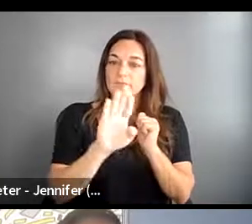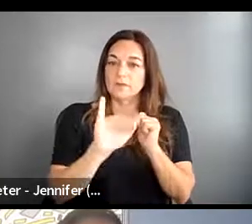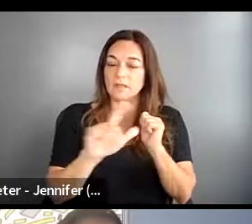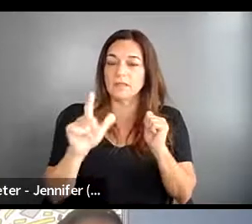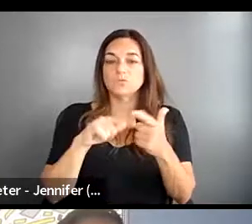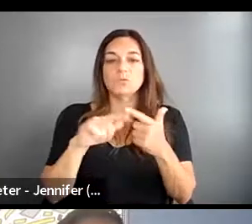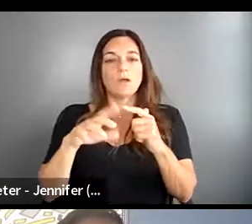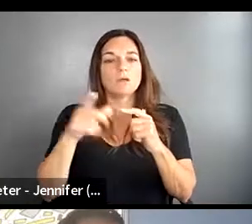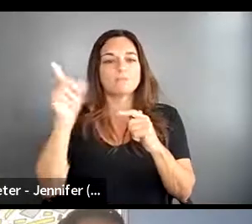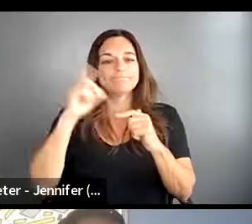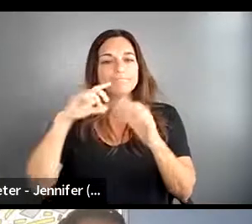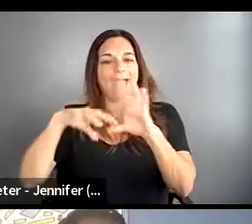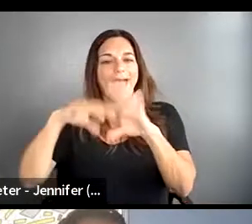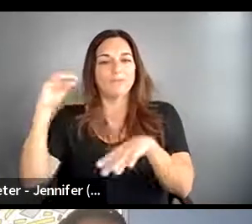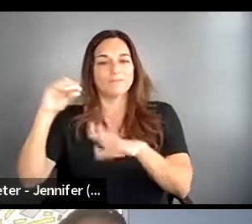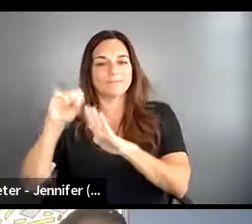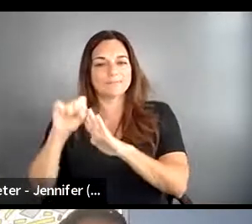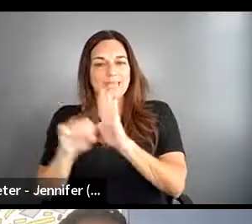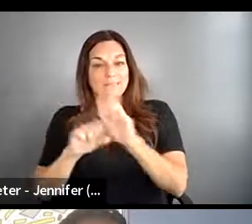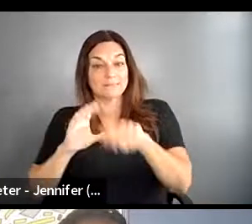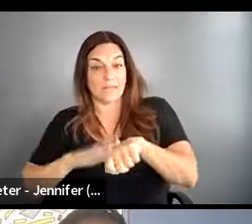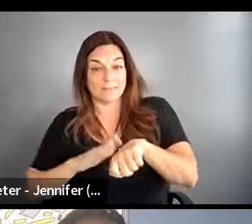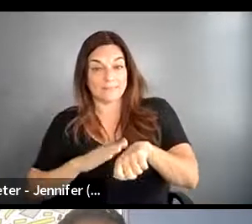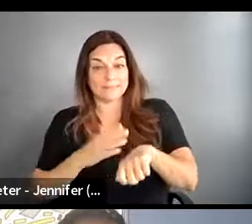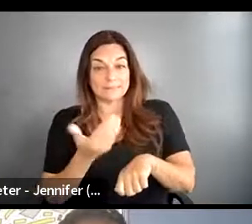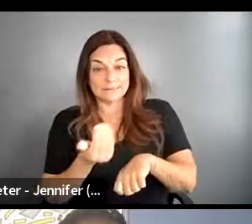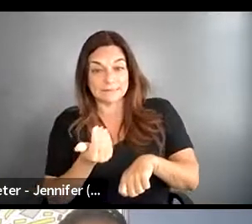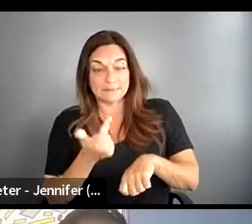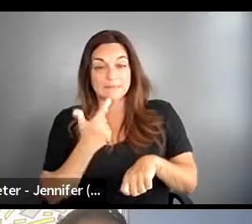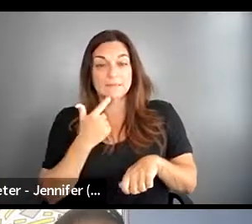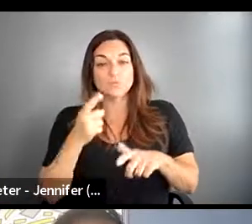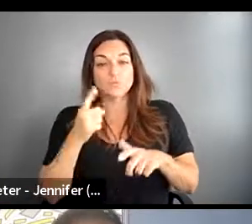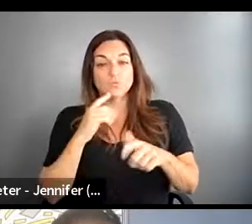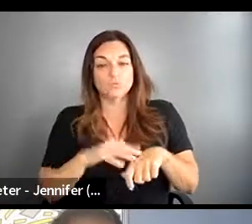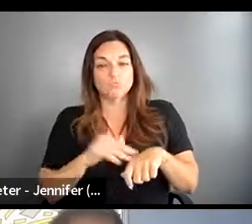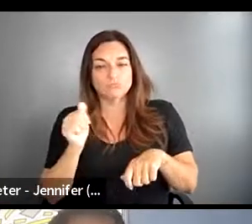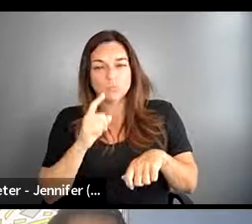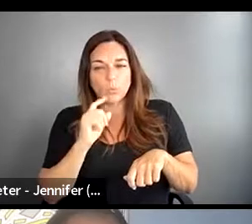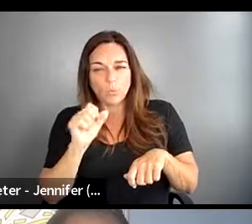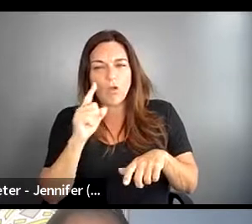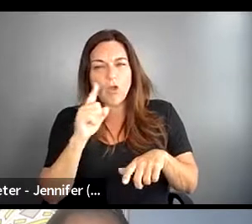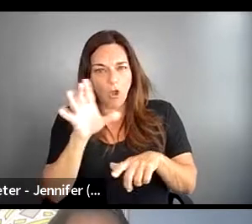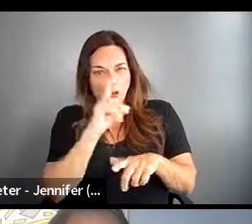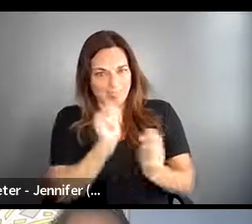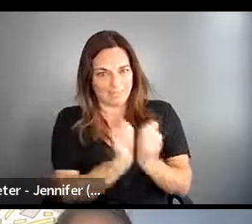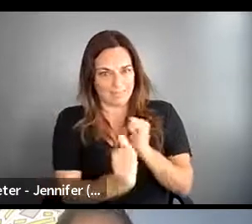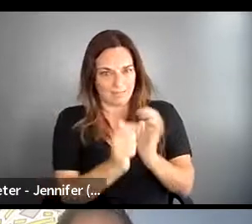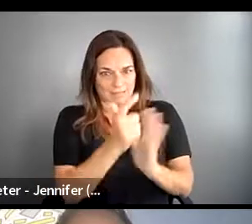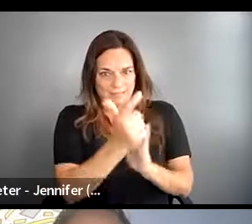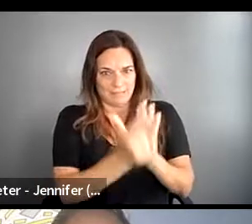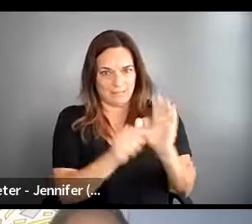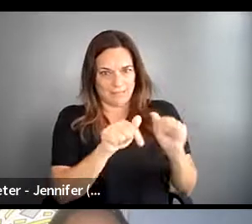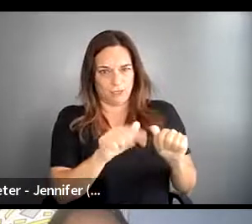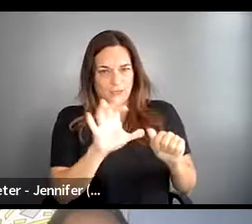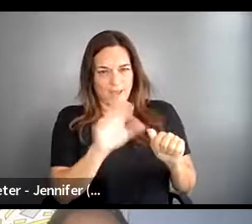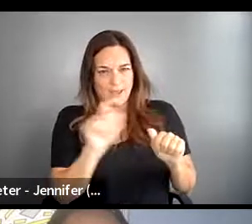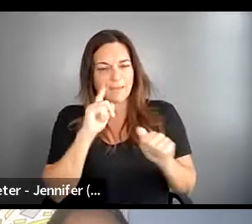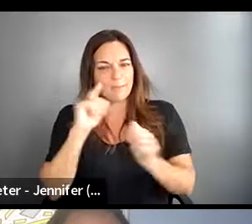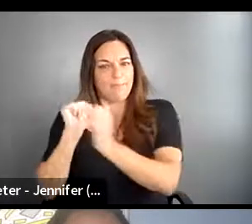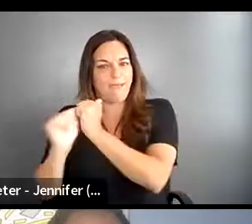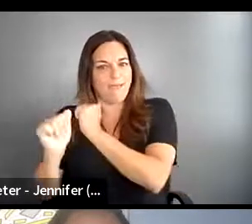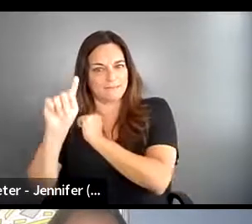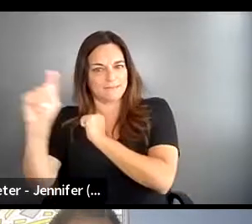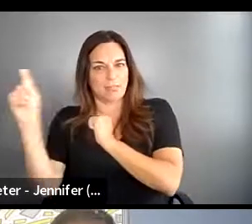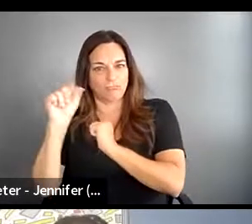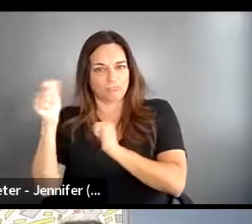or warrants related to reproductive health care or gender-affirming healthcare services that are legal in Connecticut. If someone has a judgment